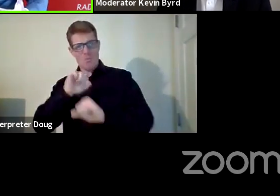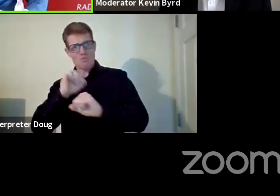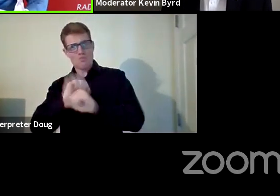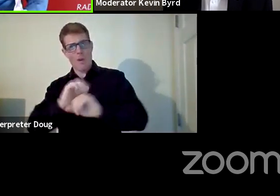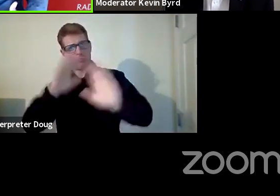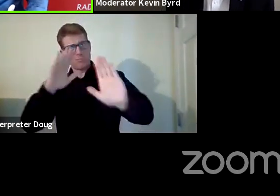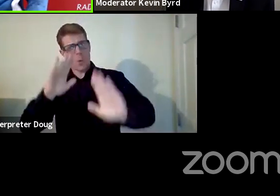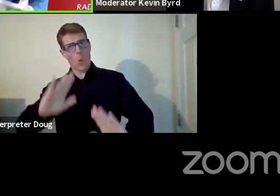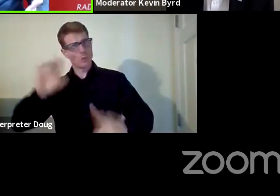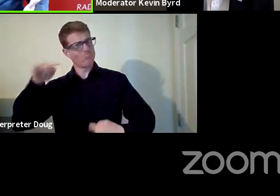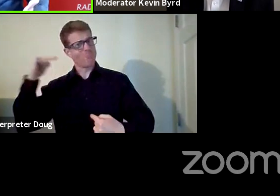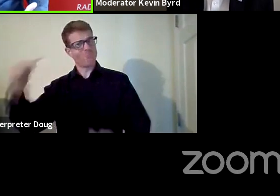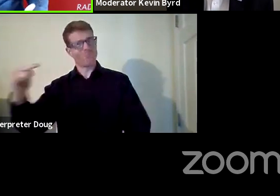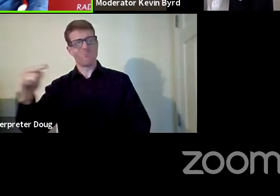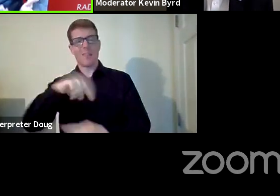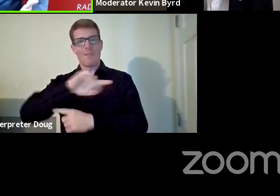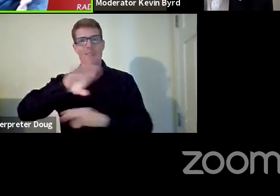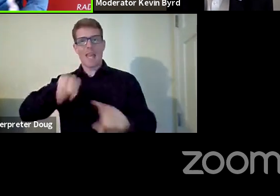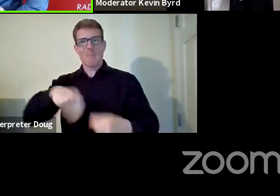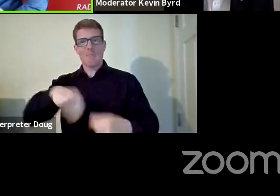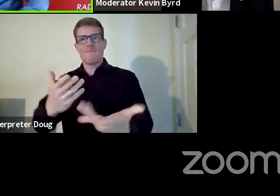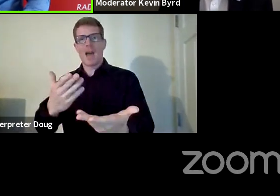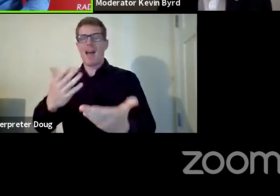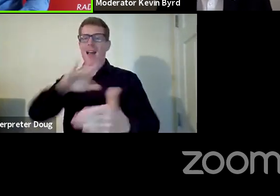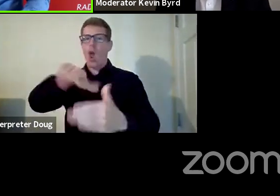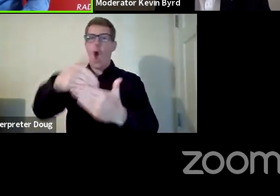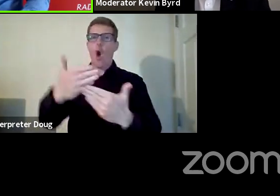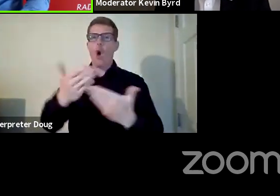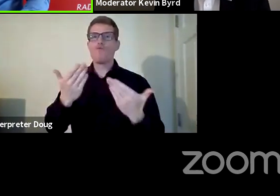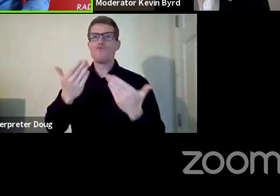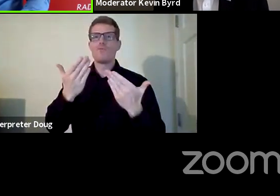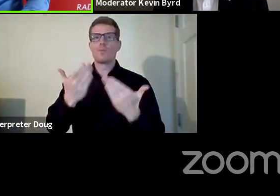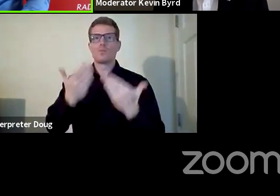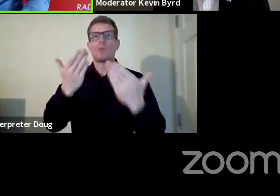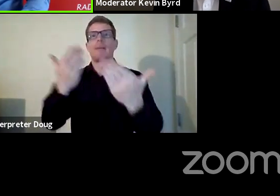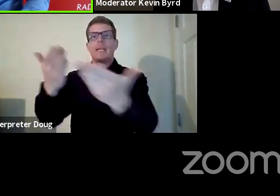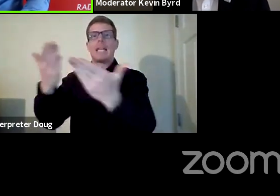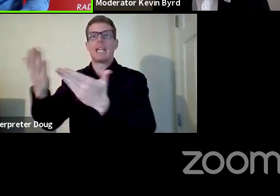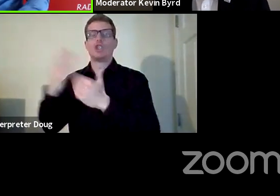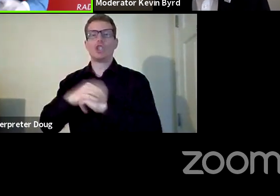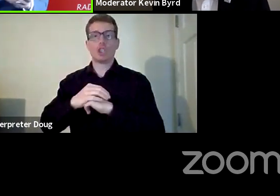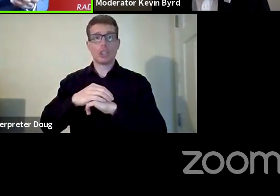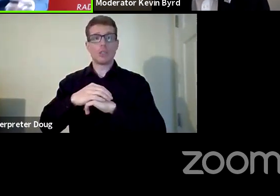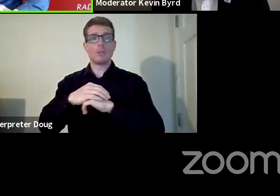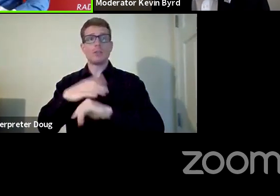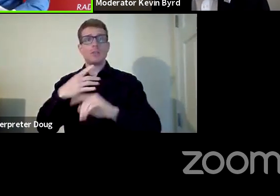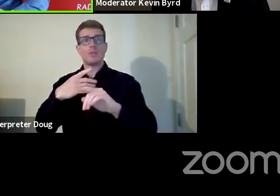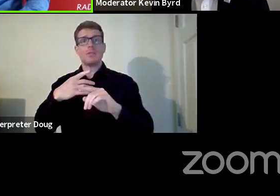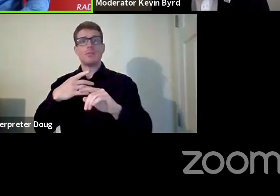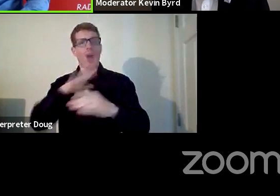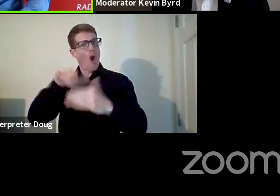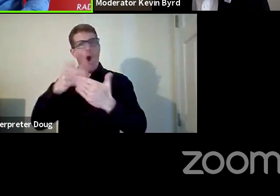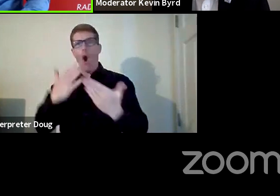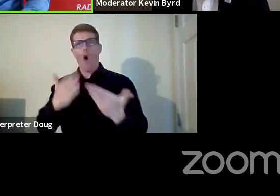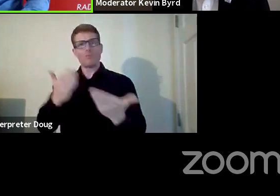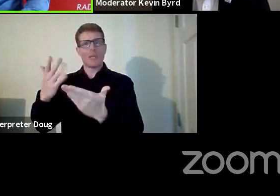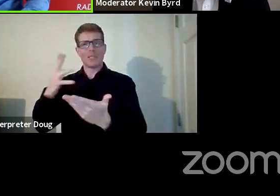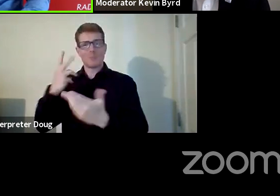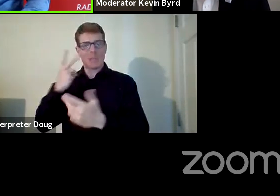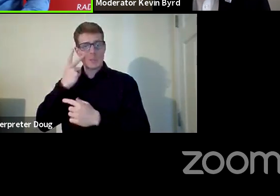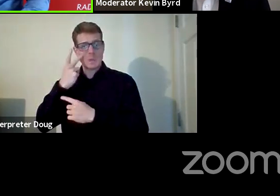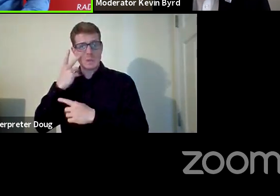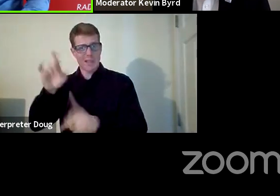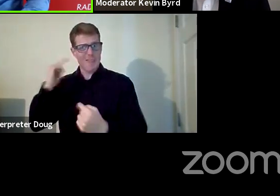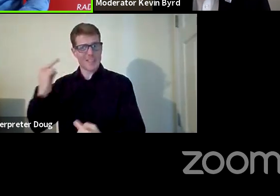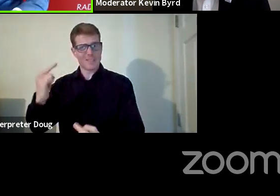of recommendations. All of the recommendations that have come forward has come through that particular group. But as President Sands mentioned a second